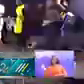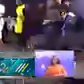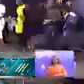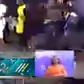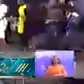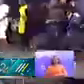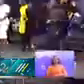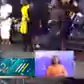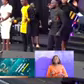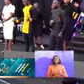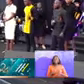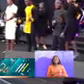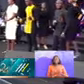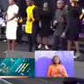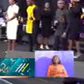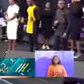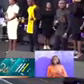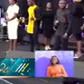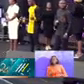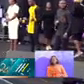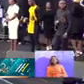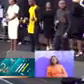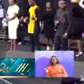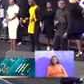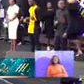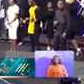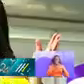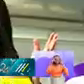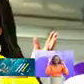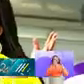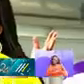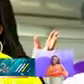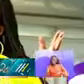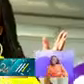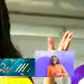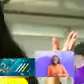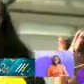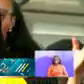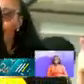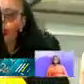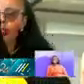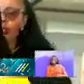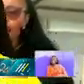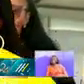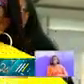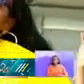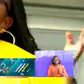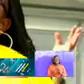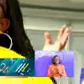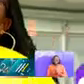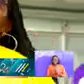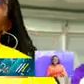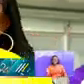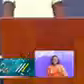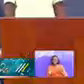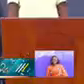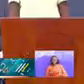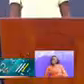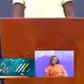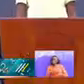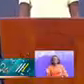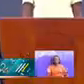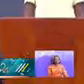take the throne you can take the kingship I saw a king without the Holy Spirit I don't want to be like